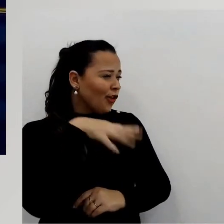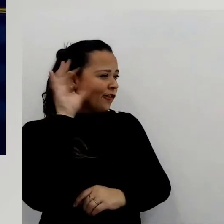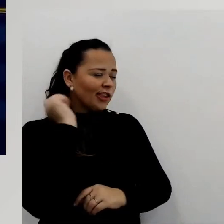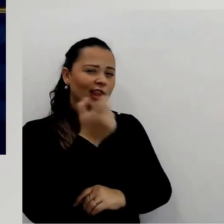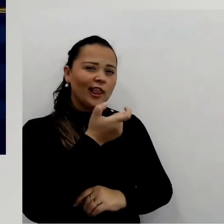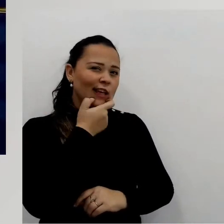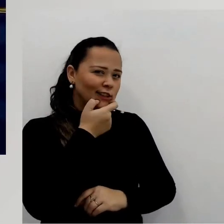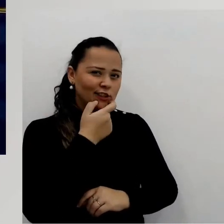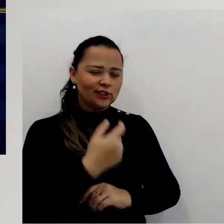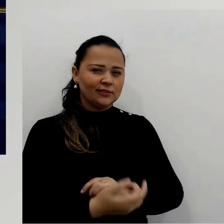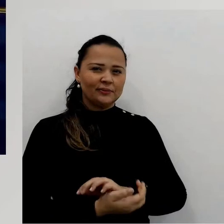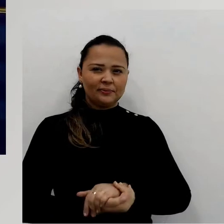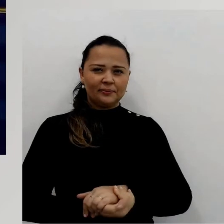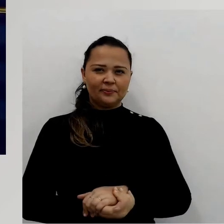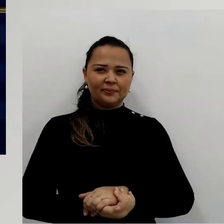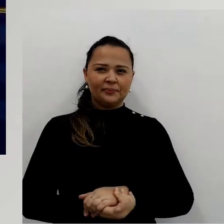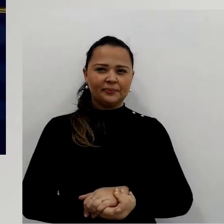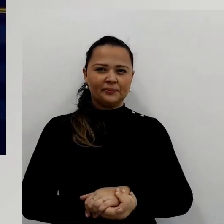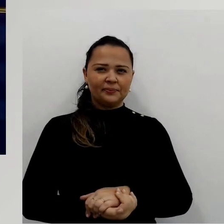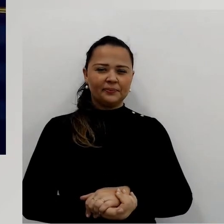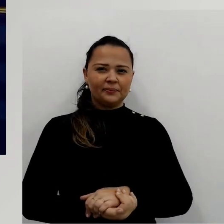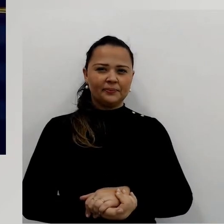O senhor está com fone.